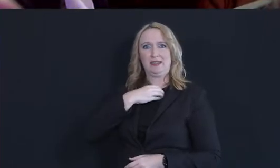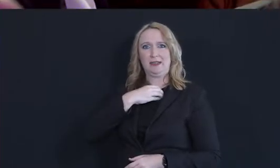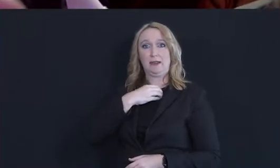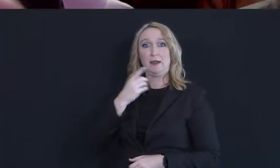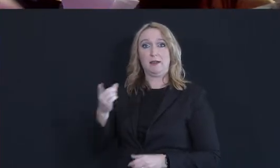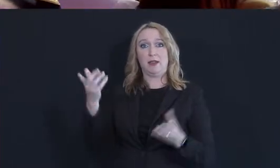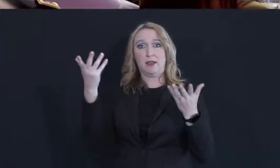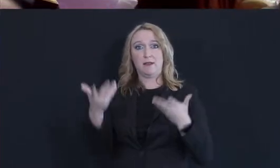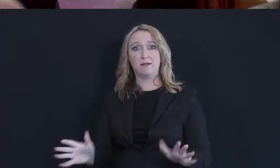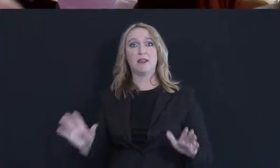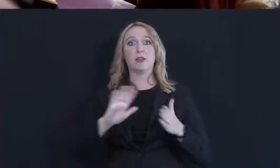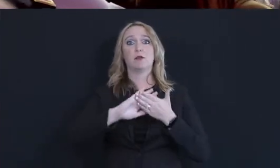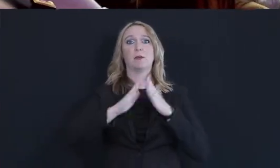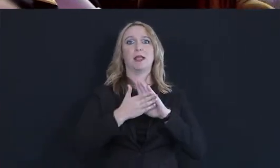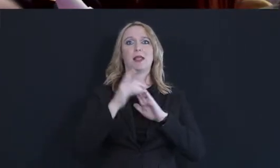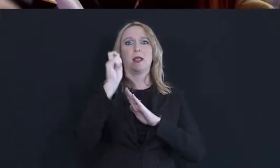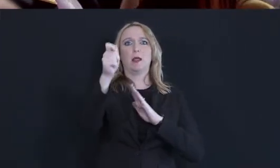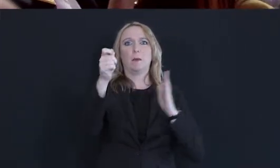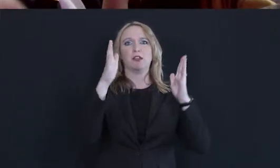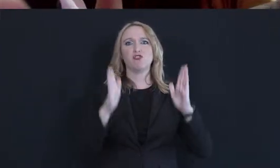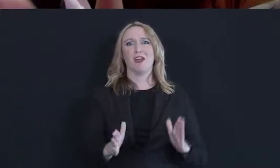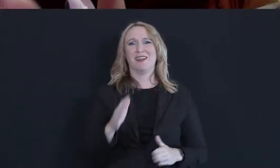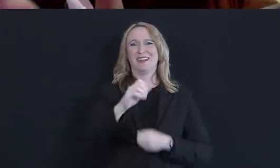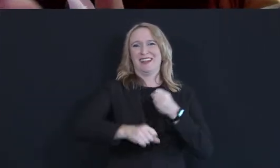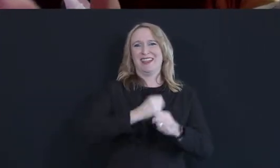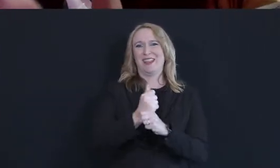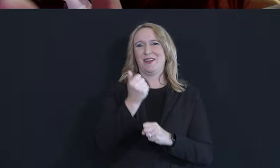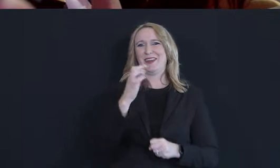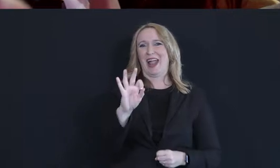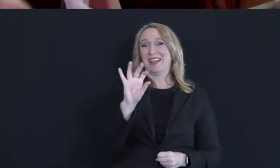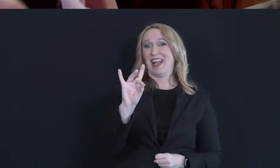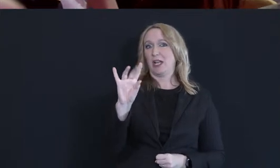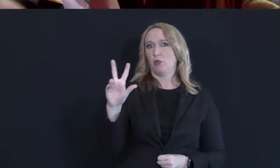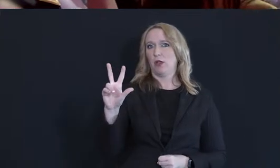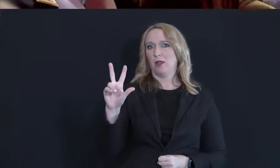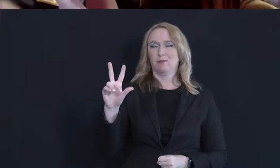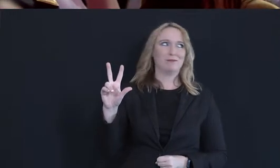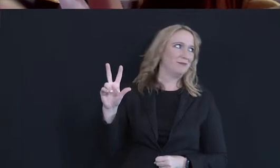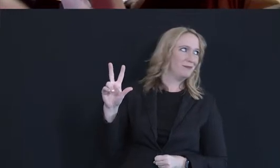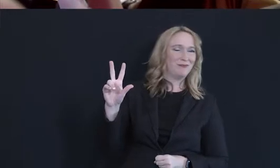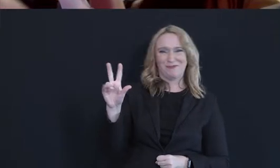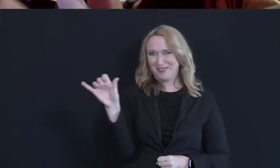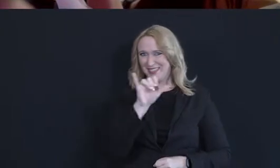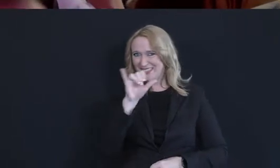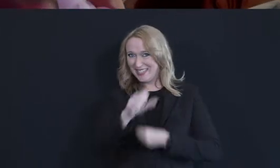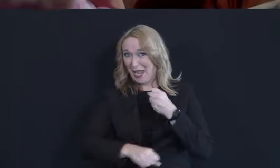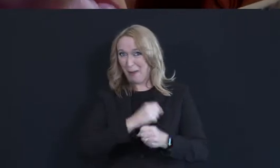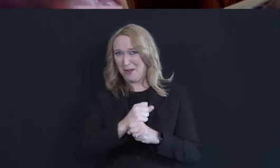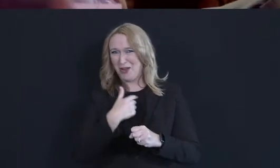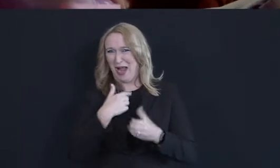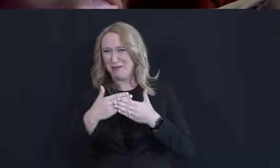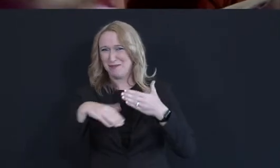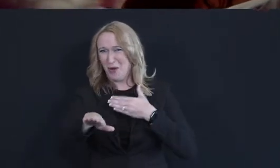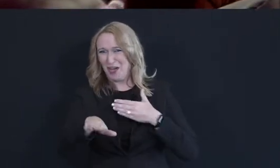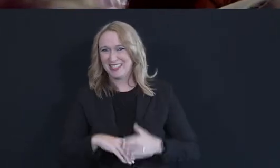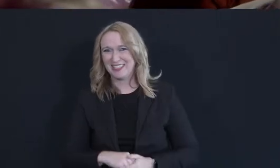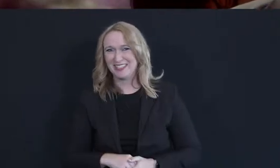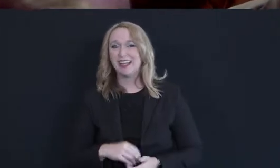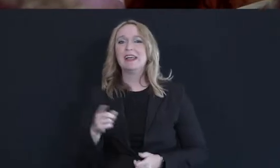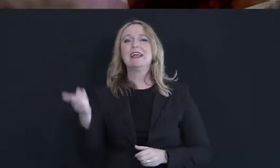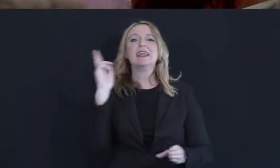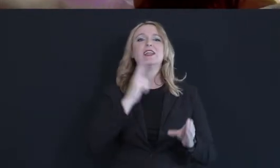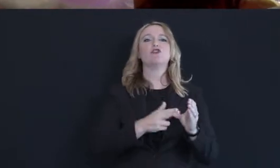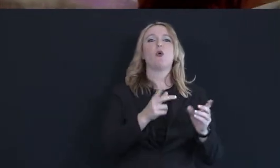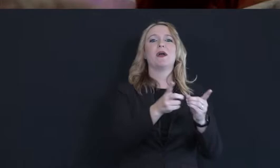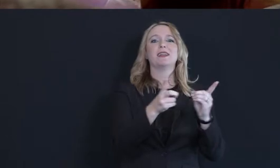serving Tarrant County in 1983. by the year the same year I was born he joined the District Attorney's office and